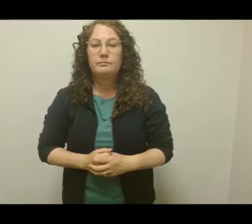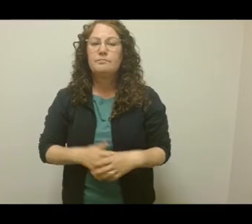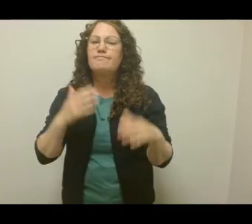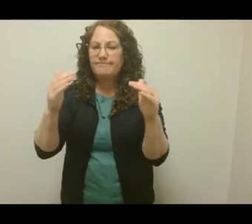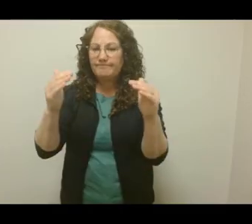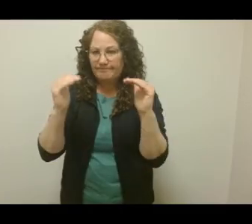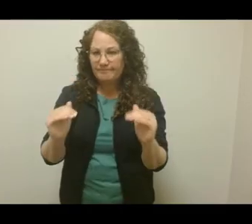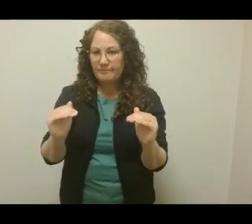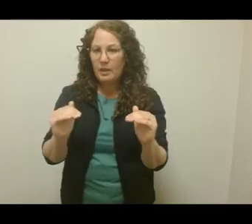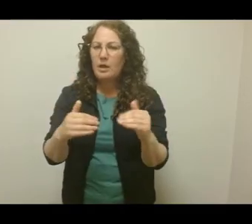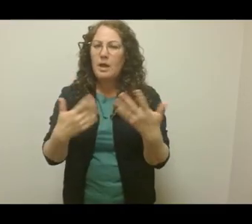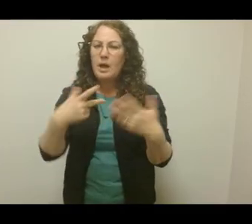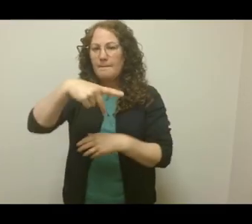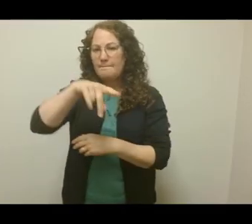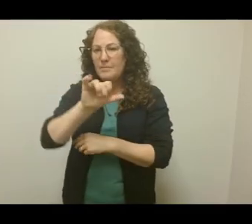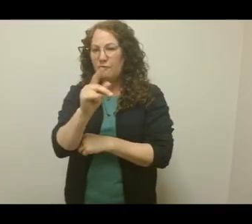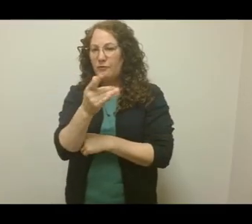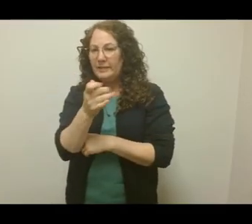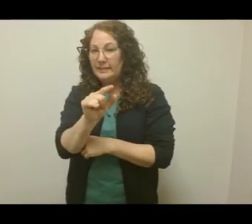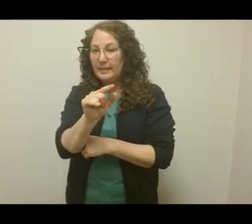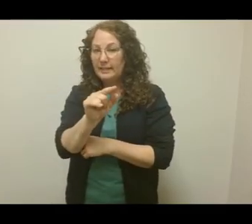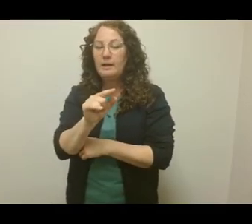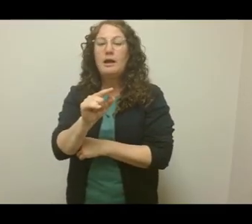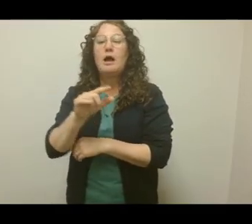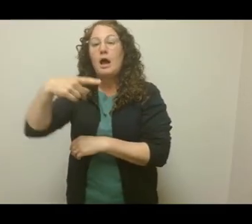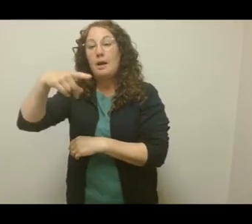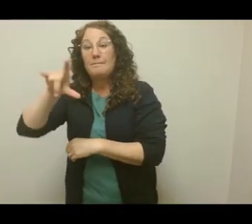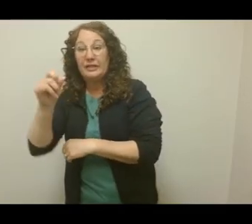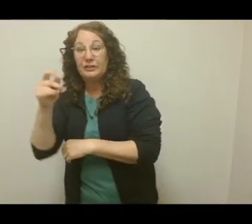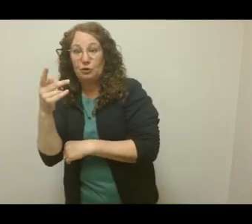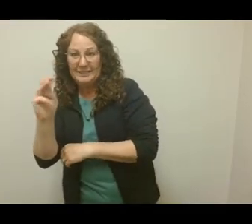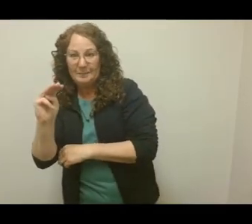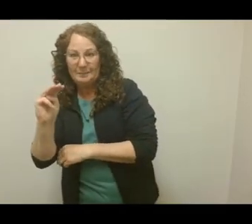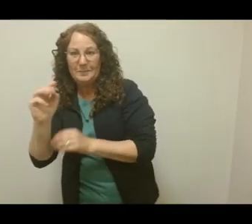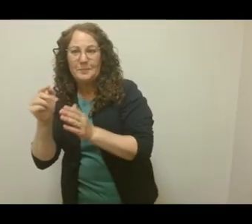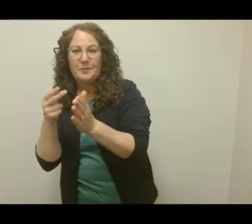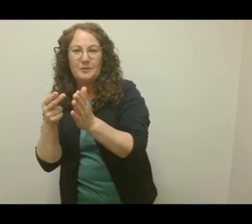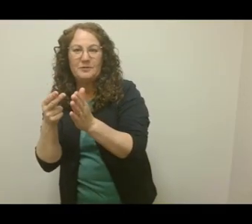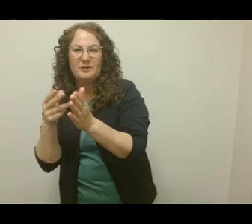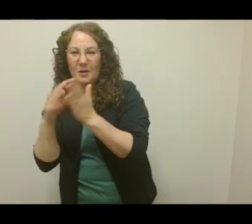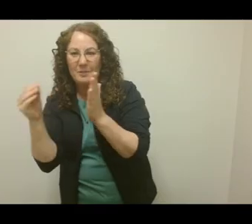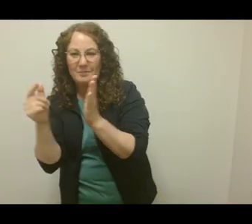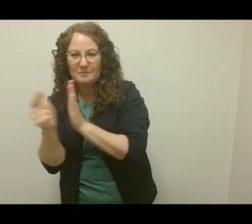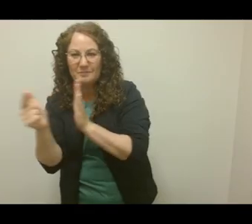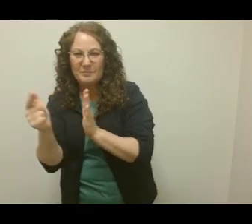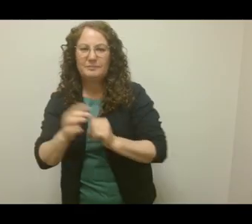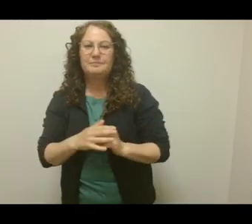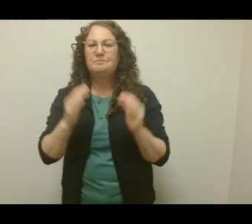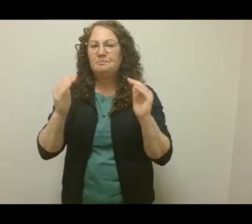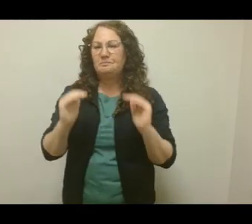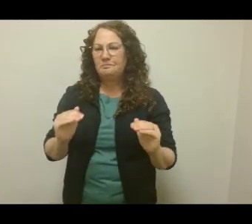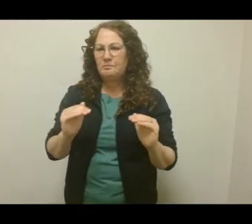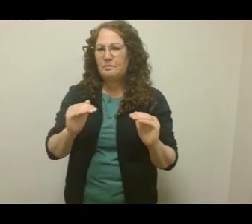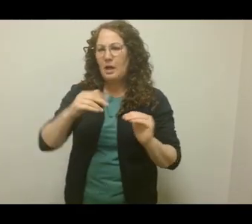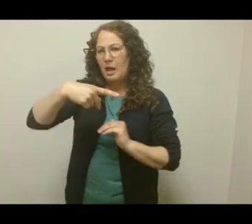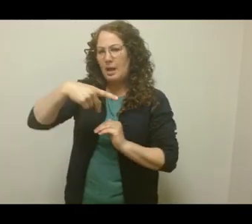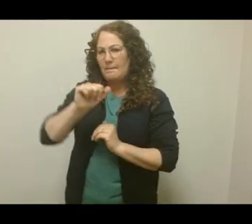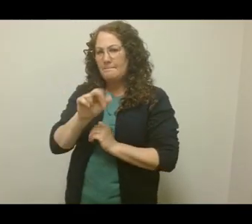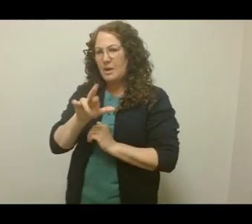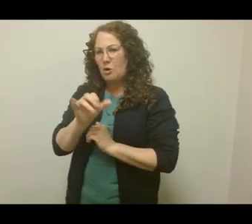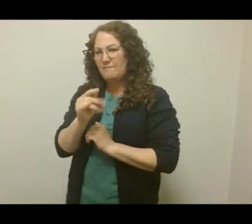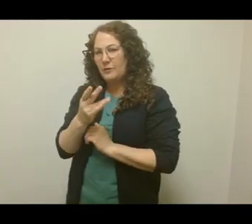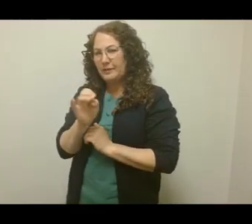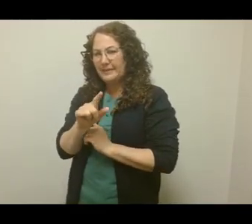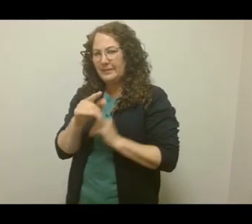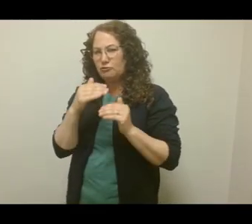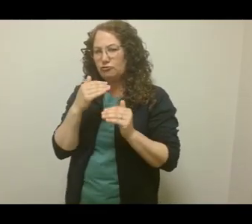about paraphrasing and plagiarism. And finally, we're going to talk about paraphrasing strategies, how we can paraphrase. We're going to walk through